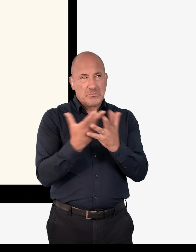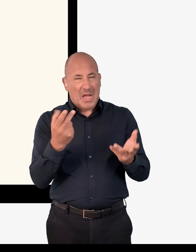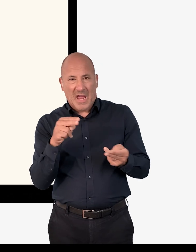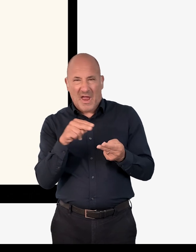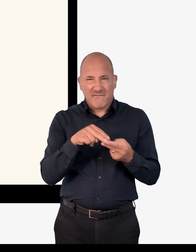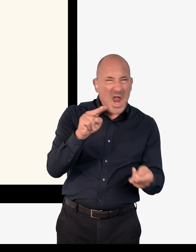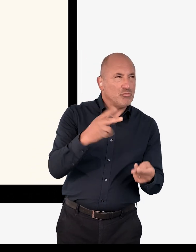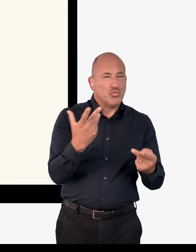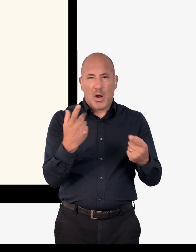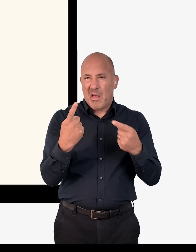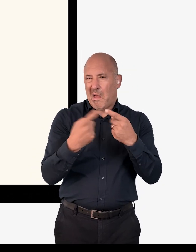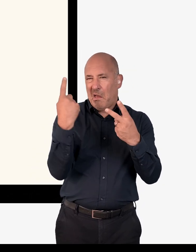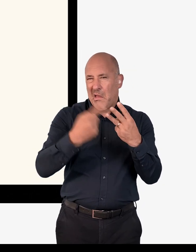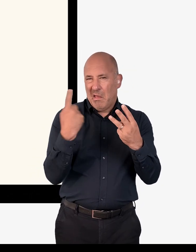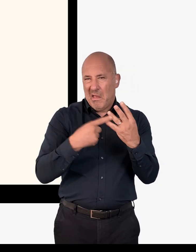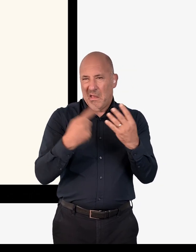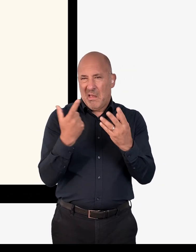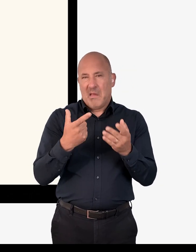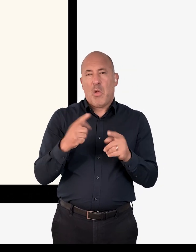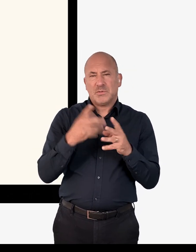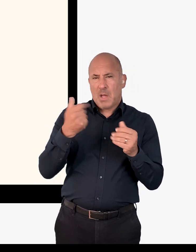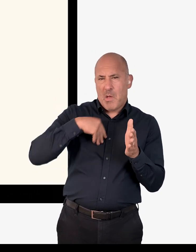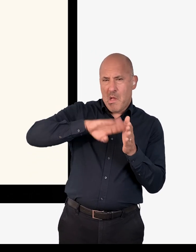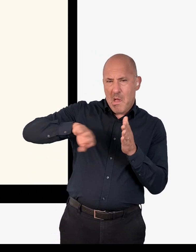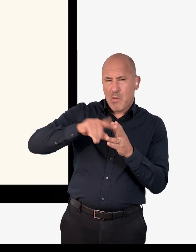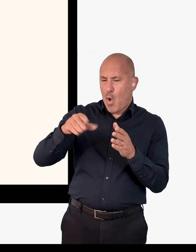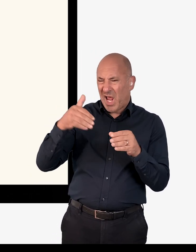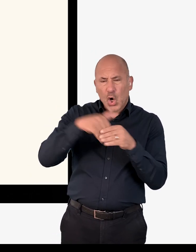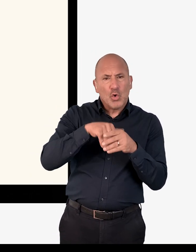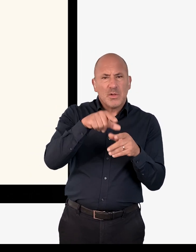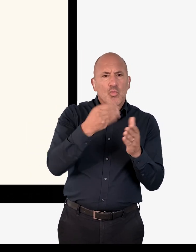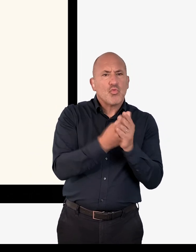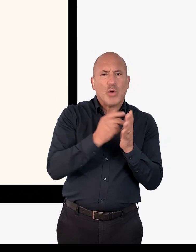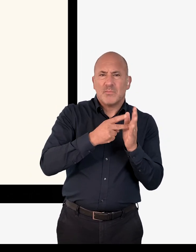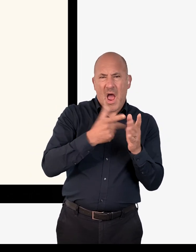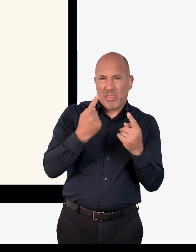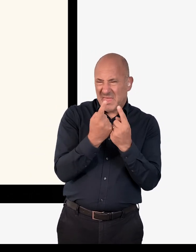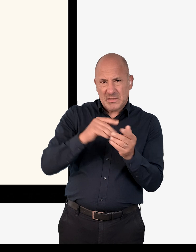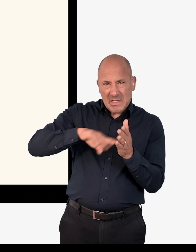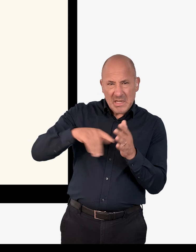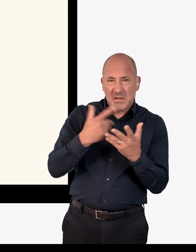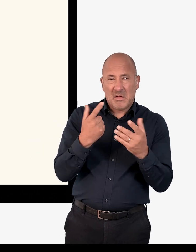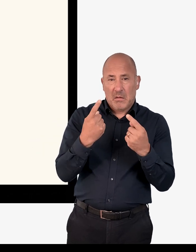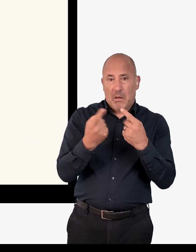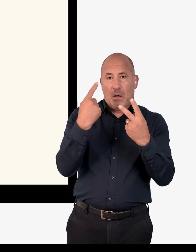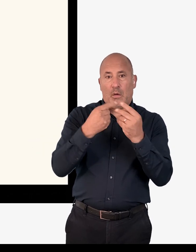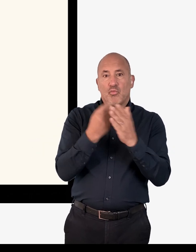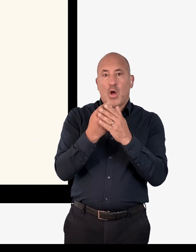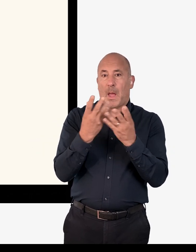include assumptions for costs, inflation, etc., exclusions, items not covered in the cost